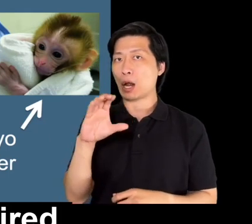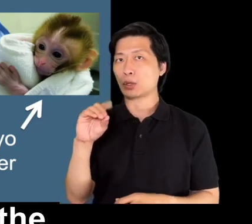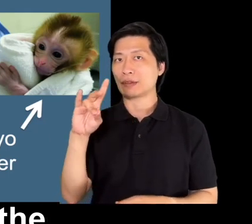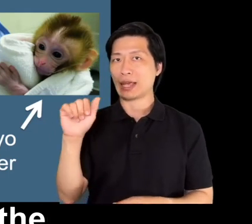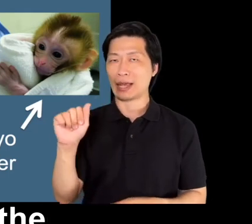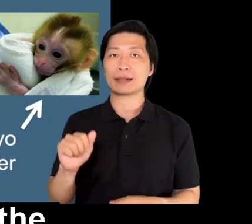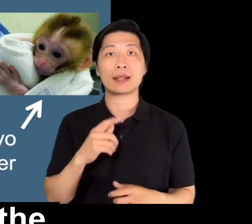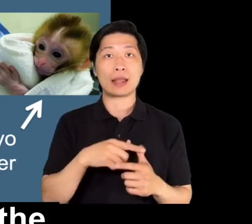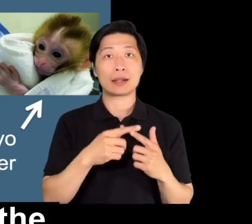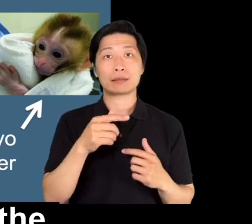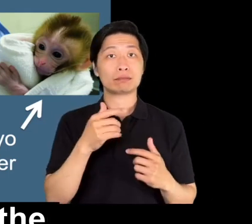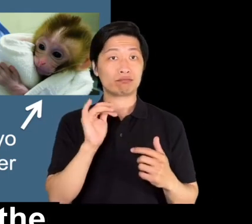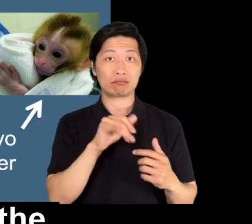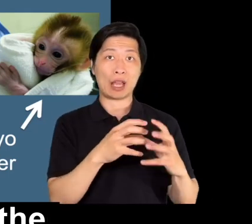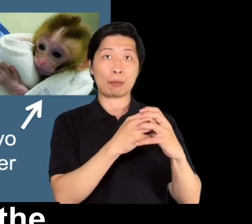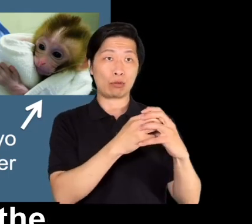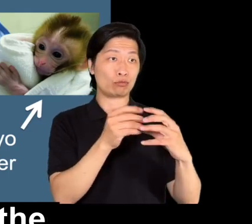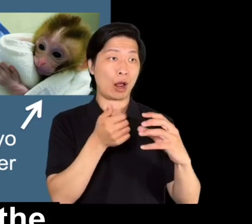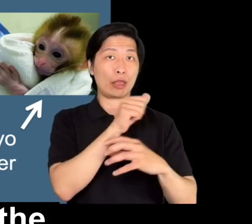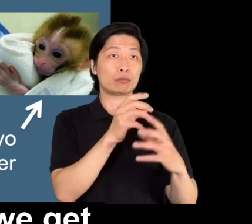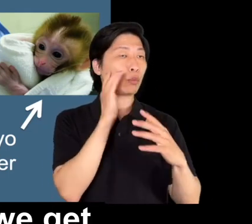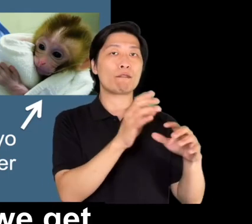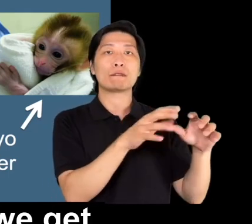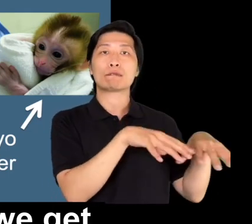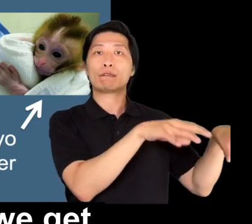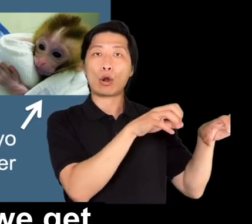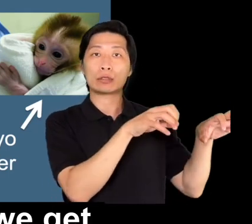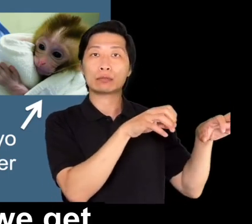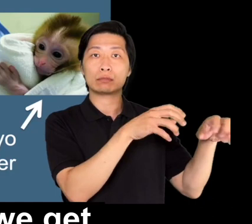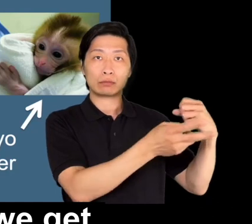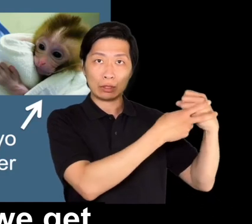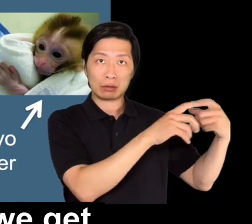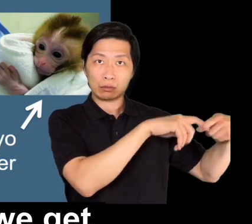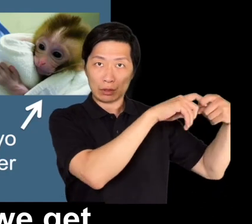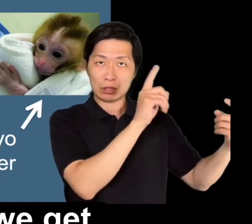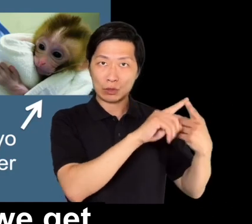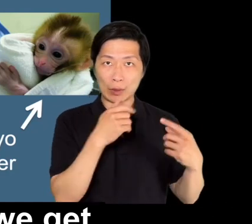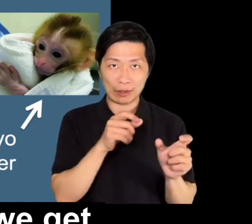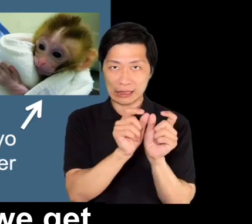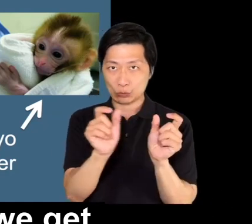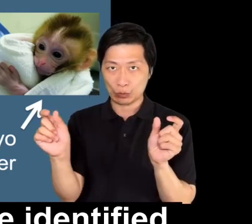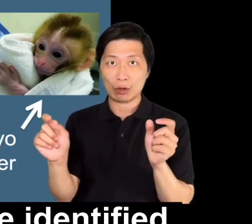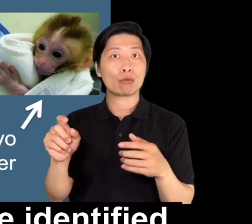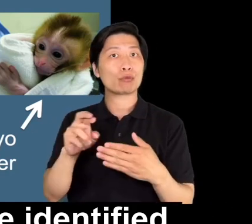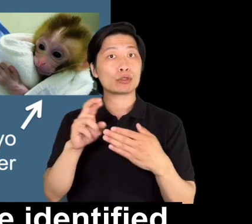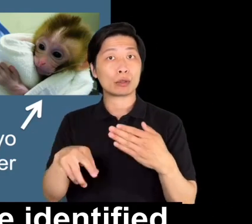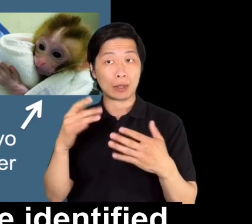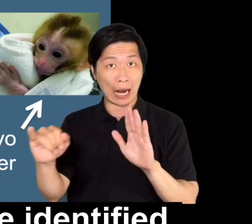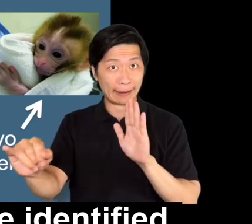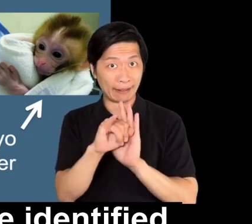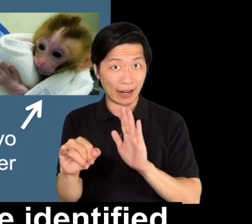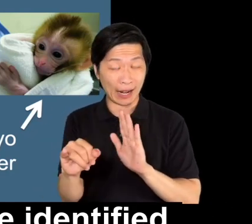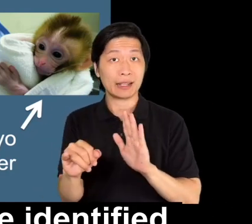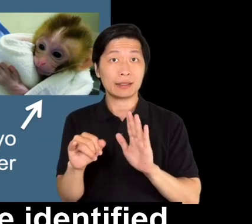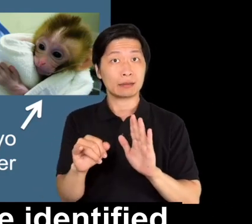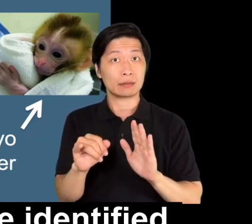frozen until we get the sequencing results. And then once we've identified the embryos that